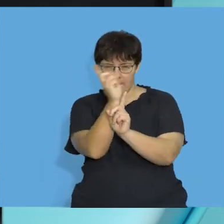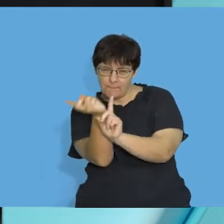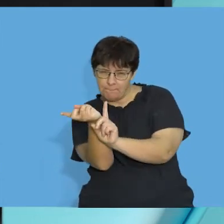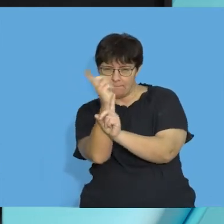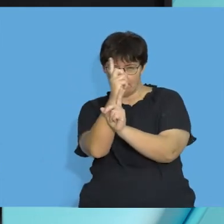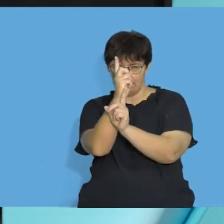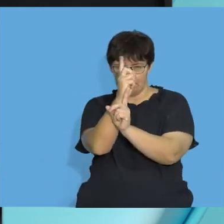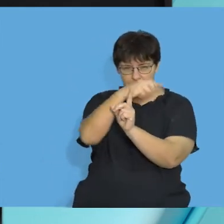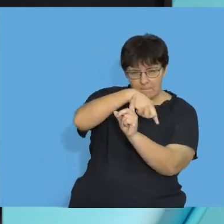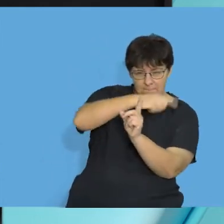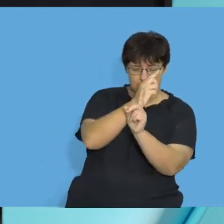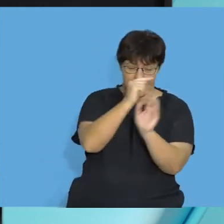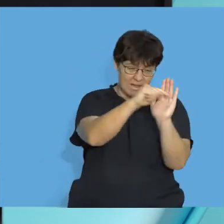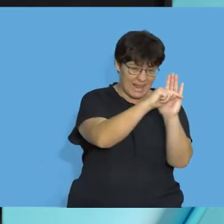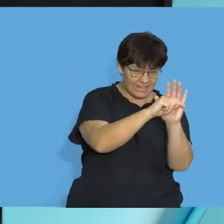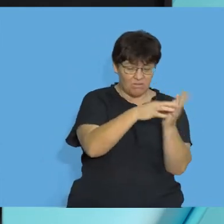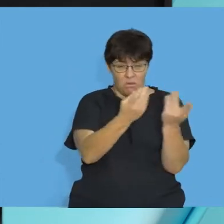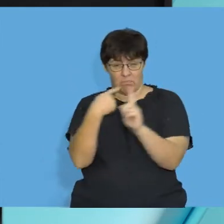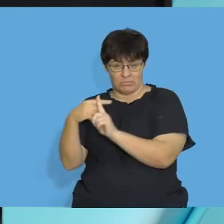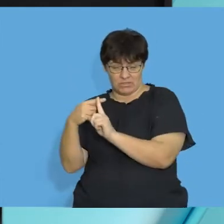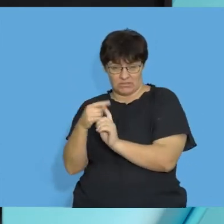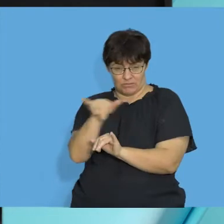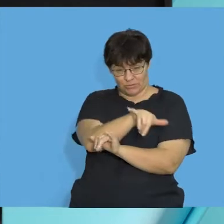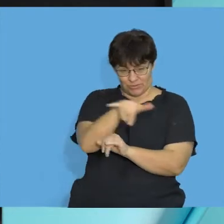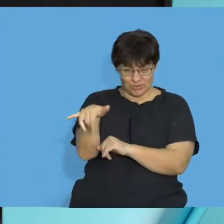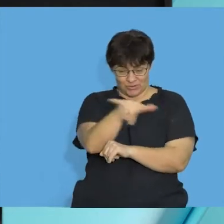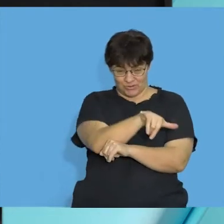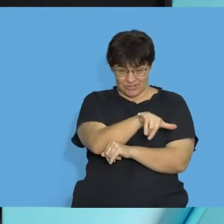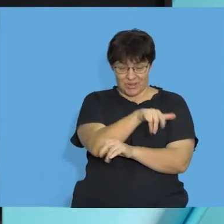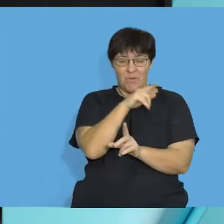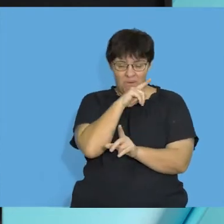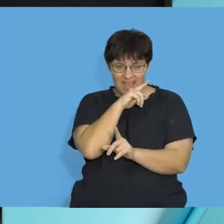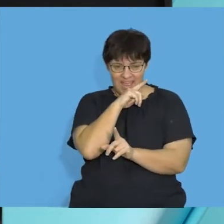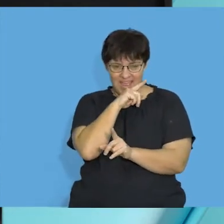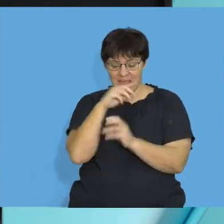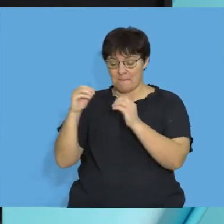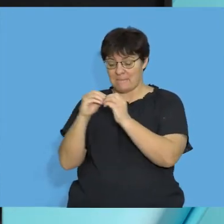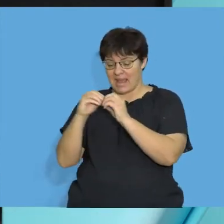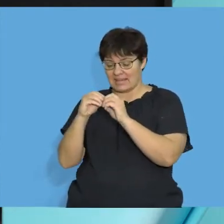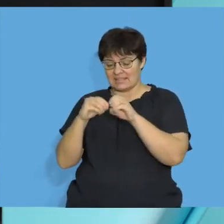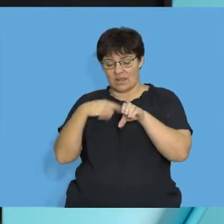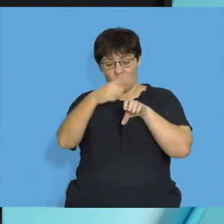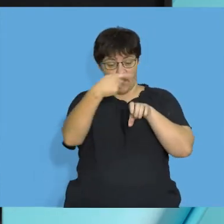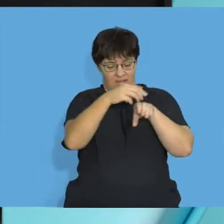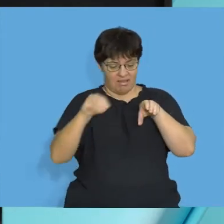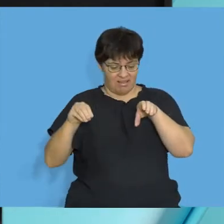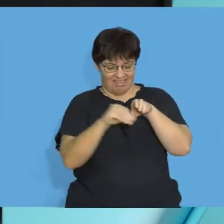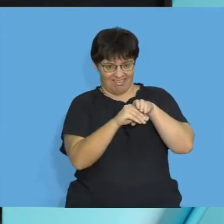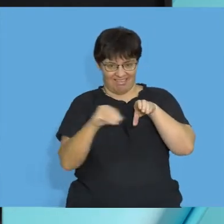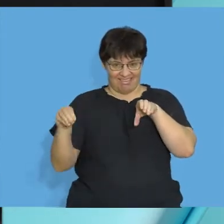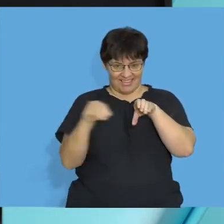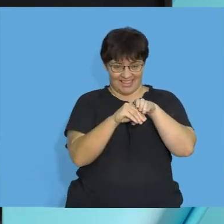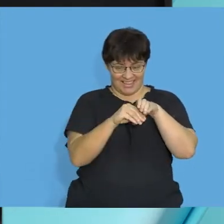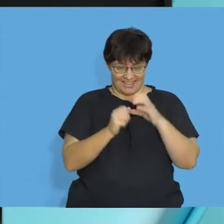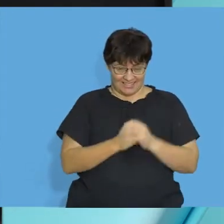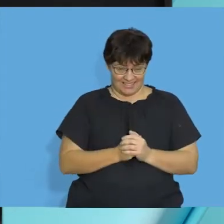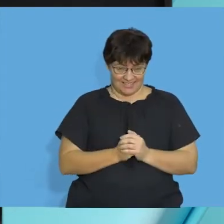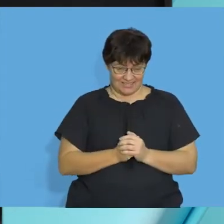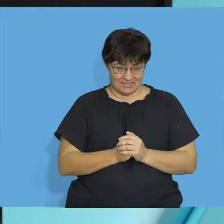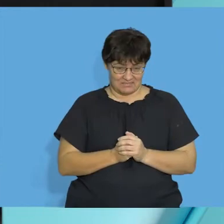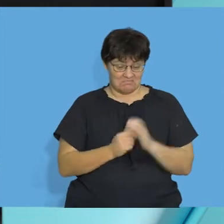voltmeter is going as we place and we move a magnet into a coil. Now remember, you could be moving